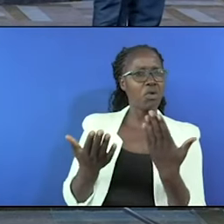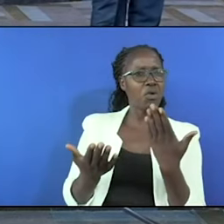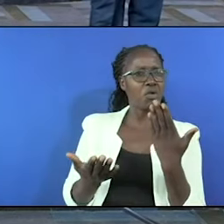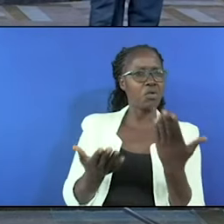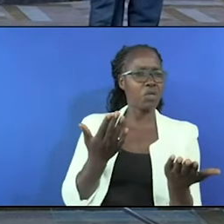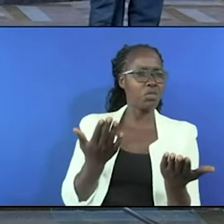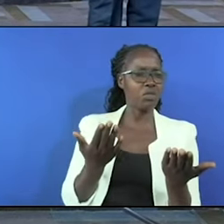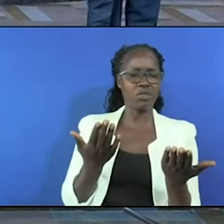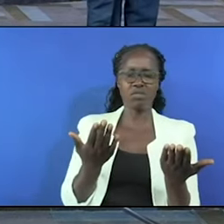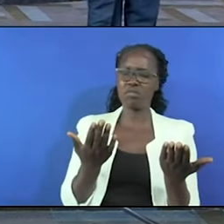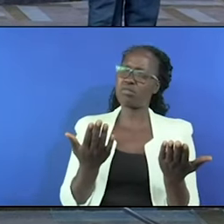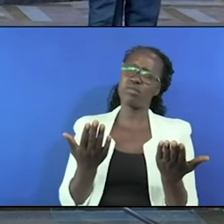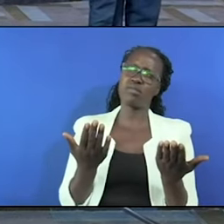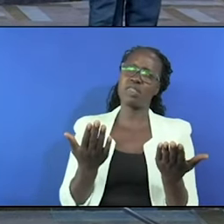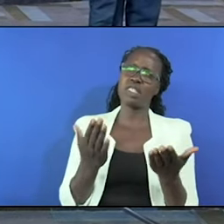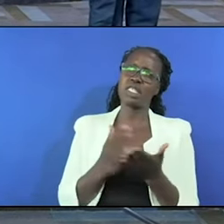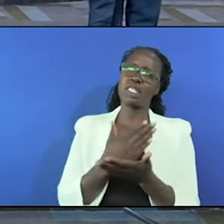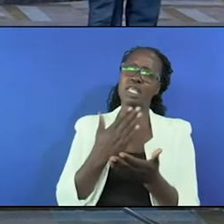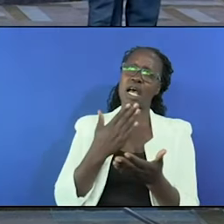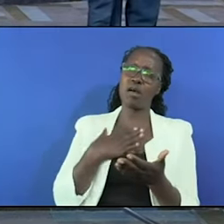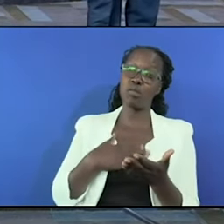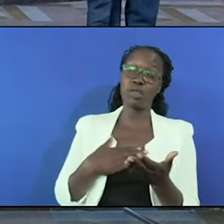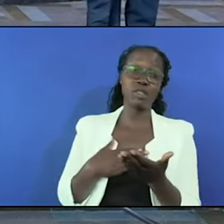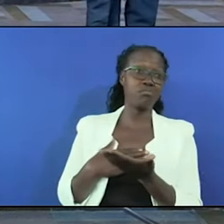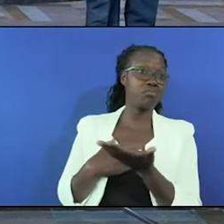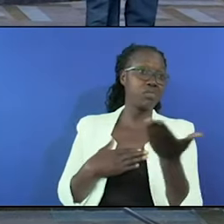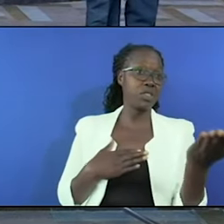you. Or somebody else here.